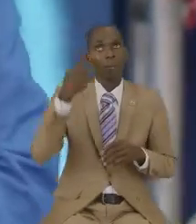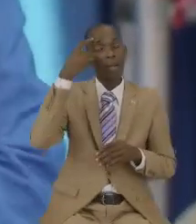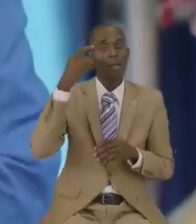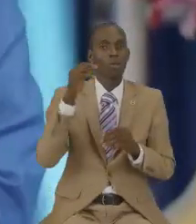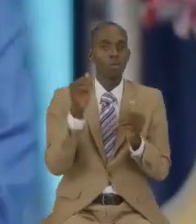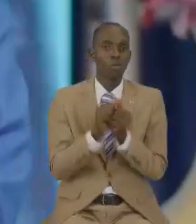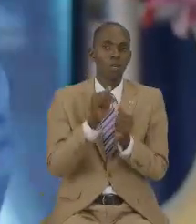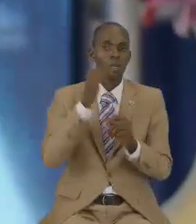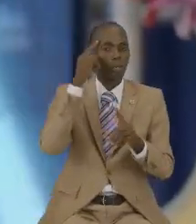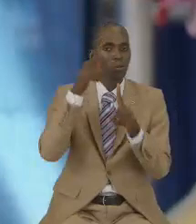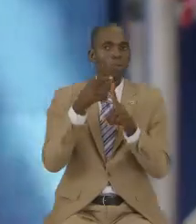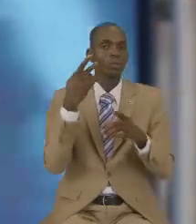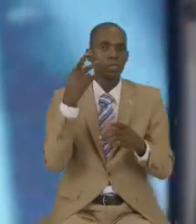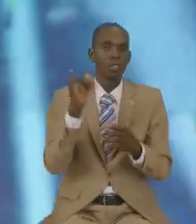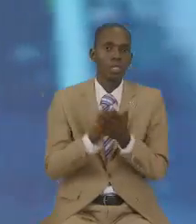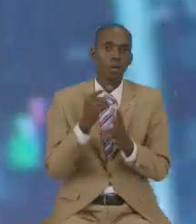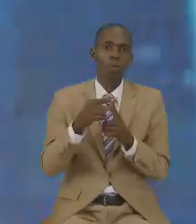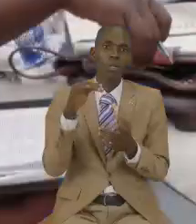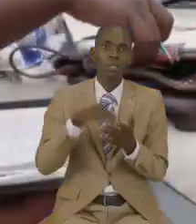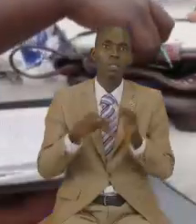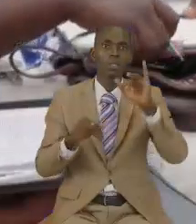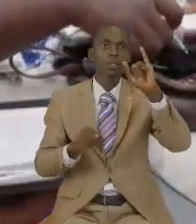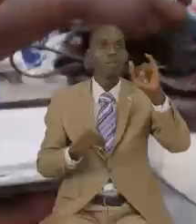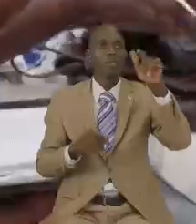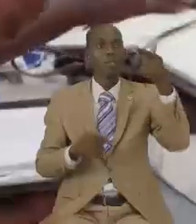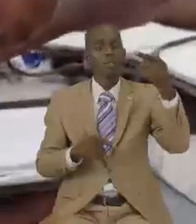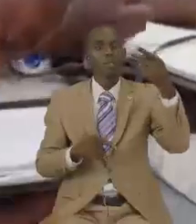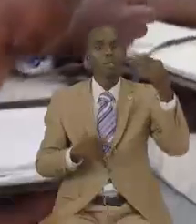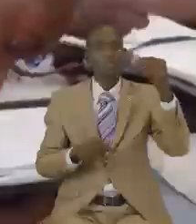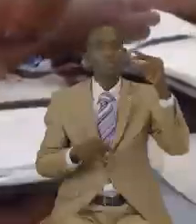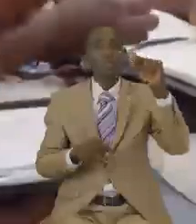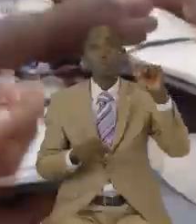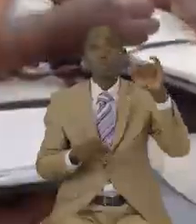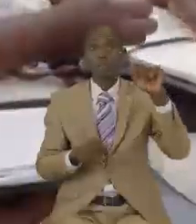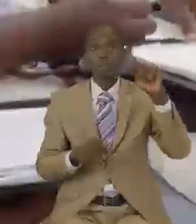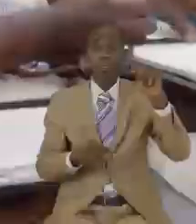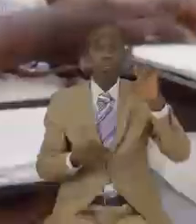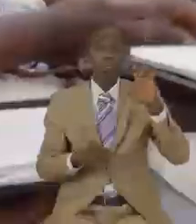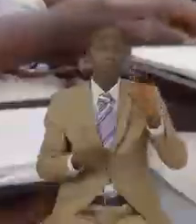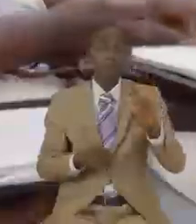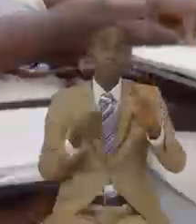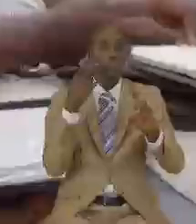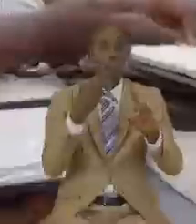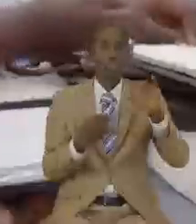to use the word ignited again, because it's when we're ignited, we can win.